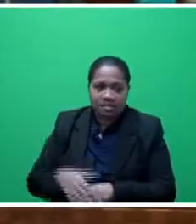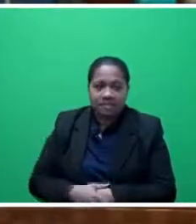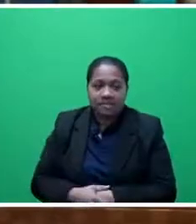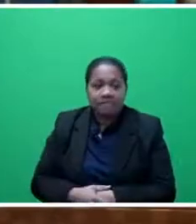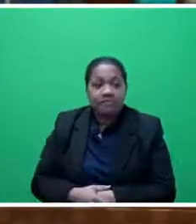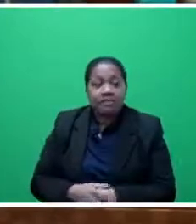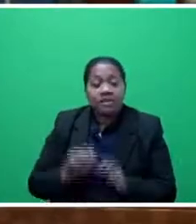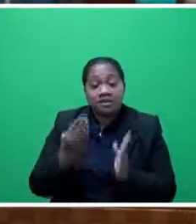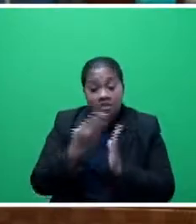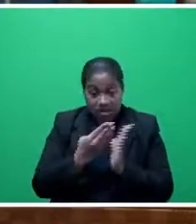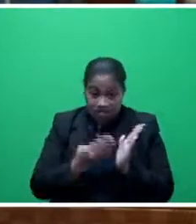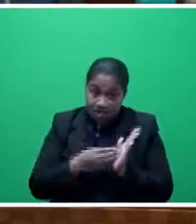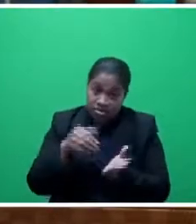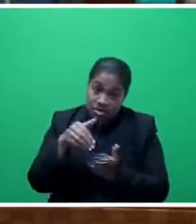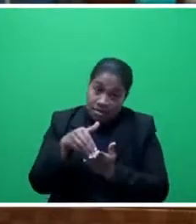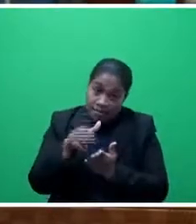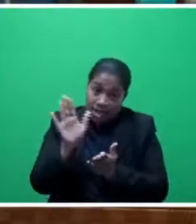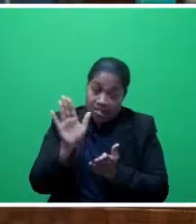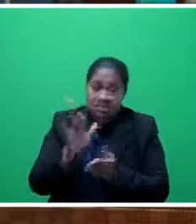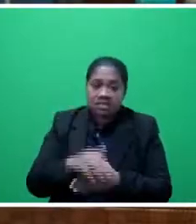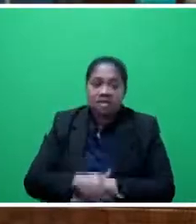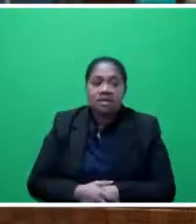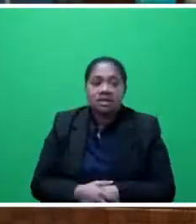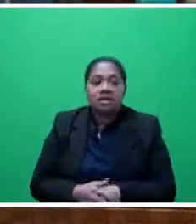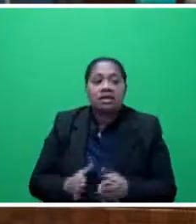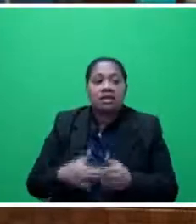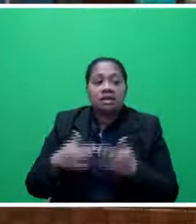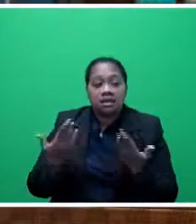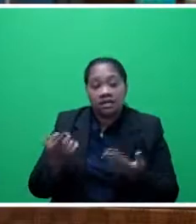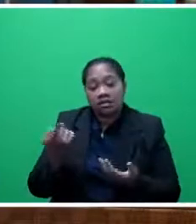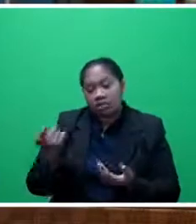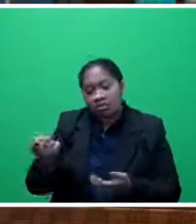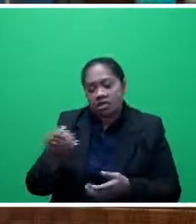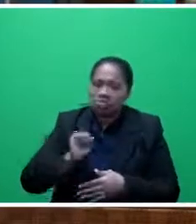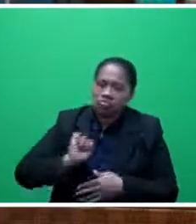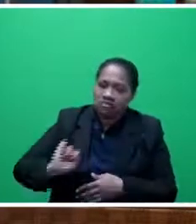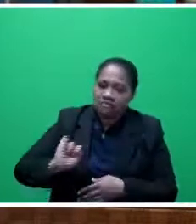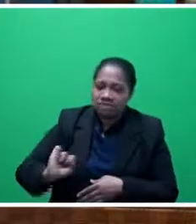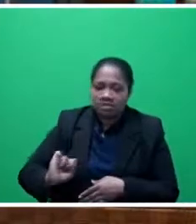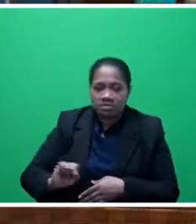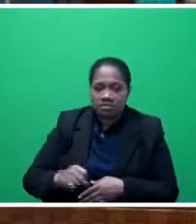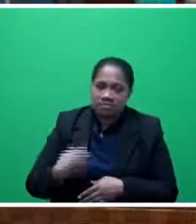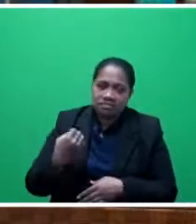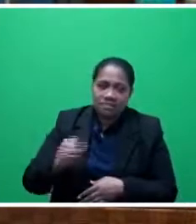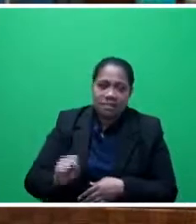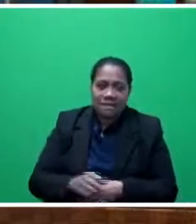So the budget has now been passed, and they refused. They refused, no, we won't take.